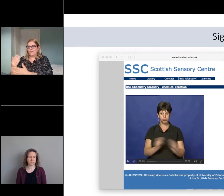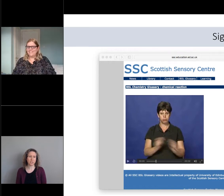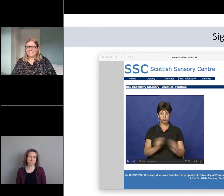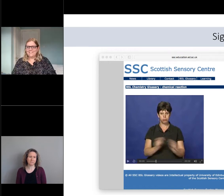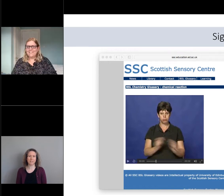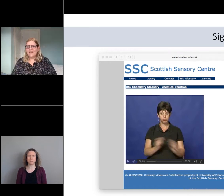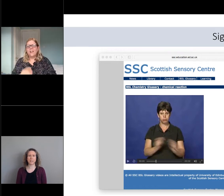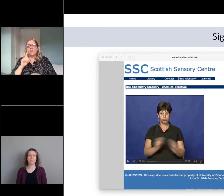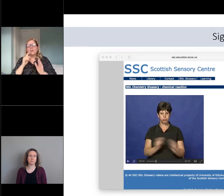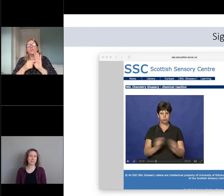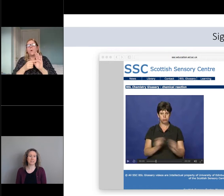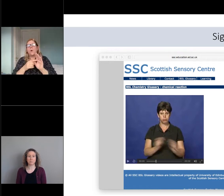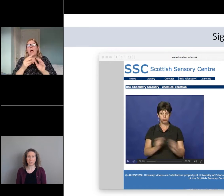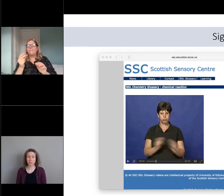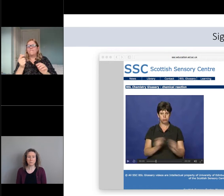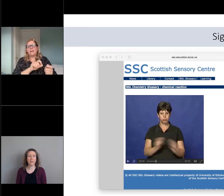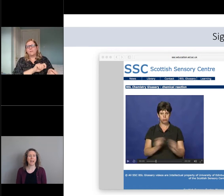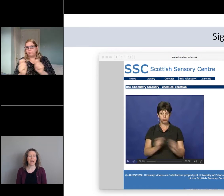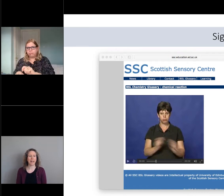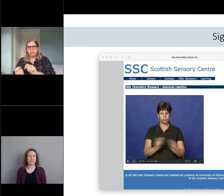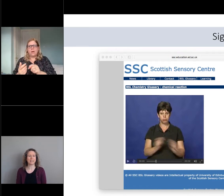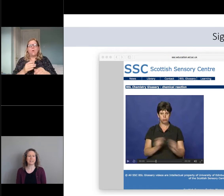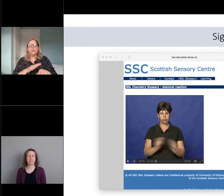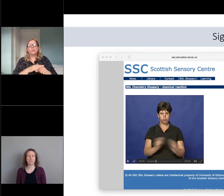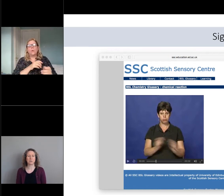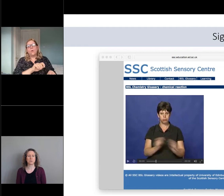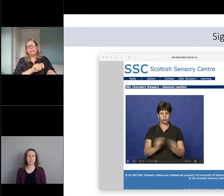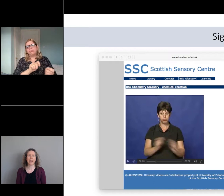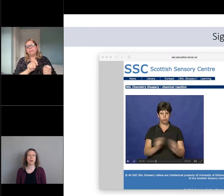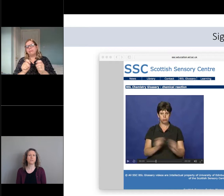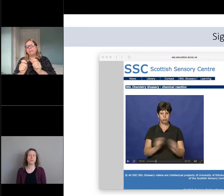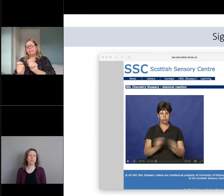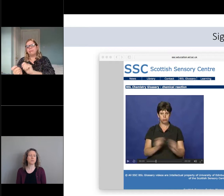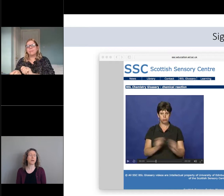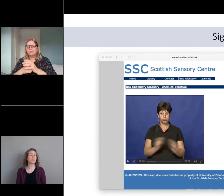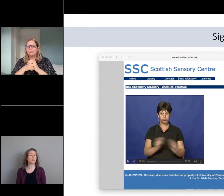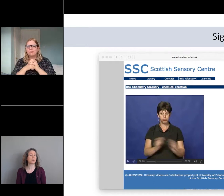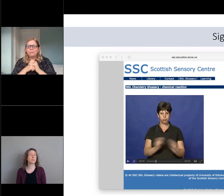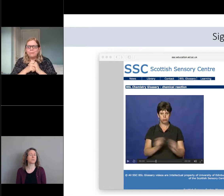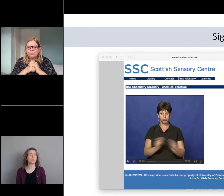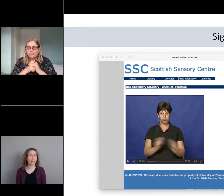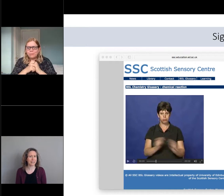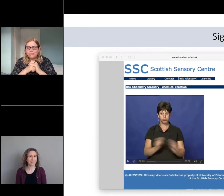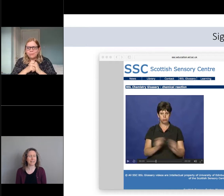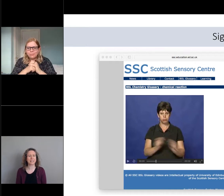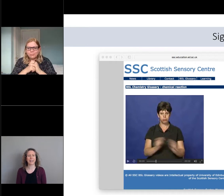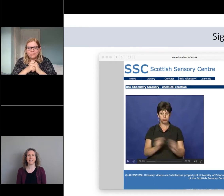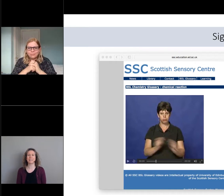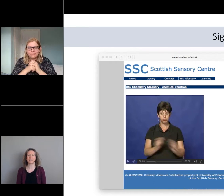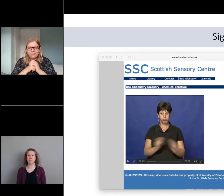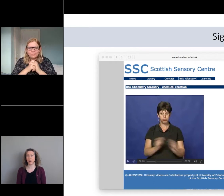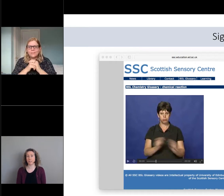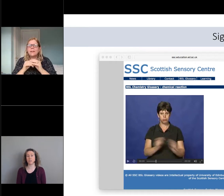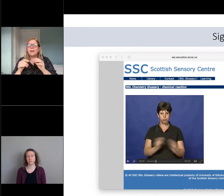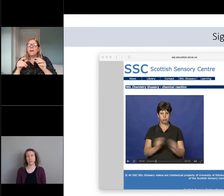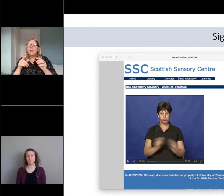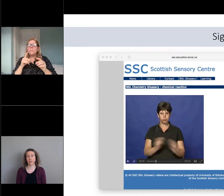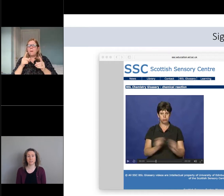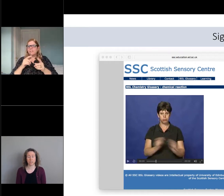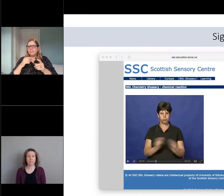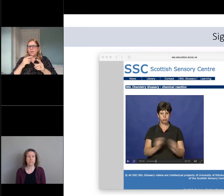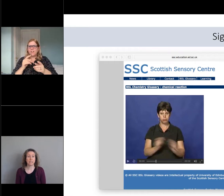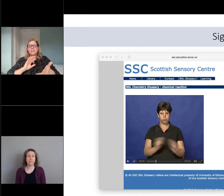start to finish, that you make something into something new. And it shows that how fast or how slowly you sign it indicates the rate of